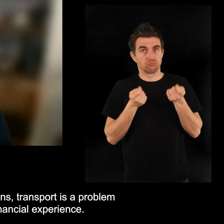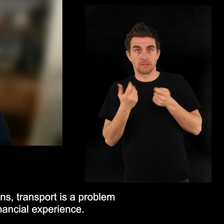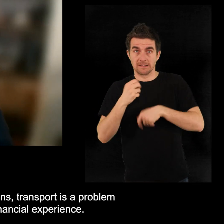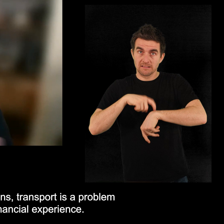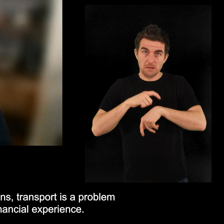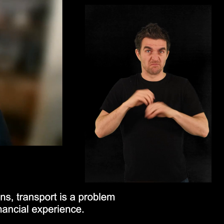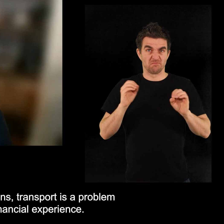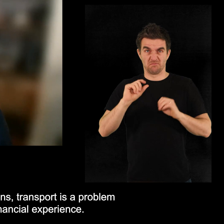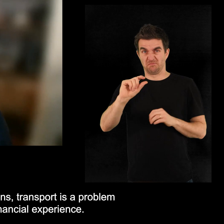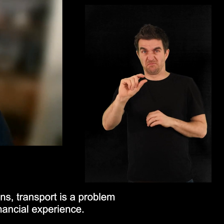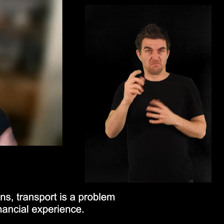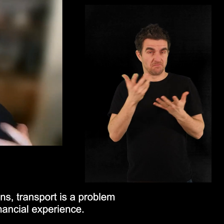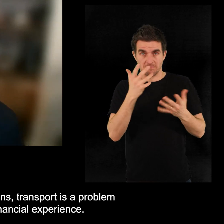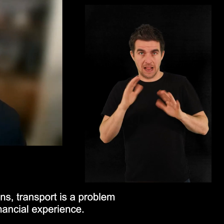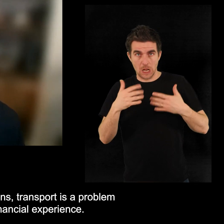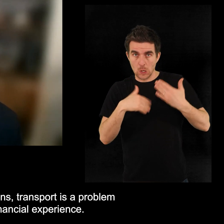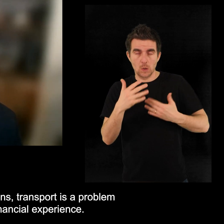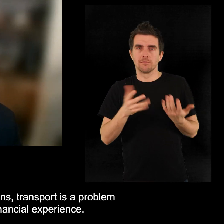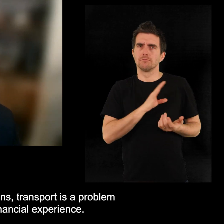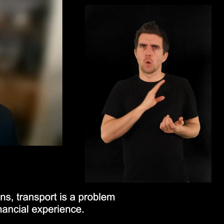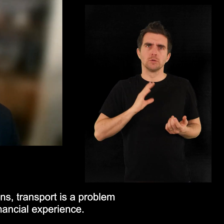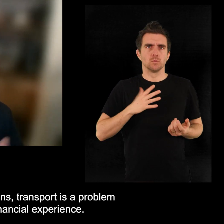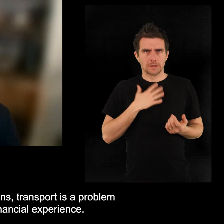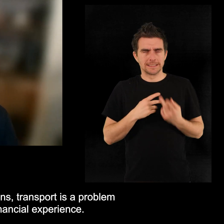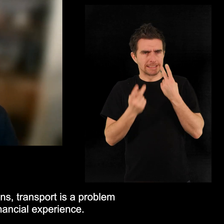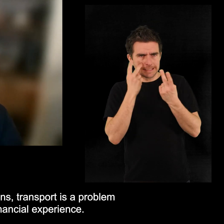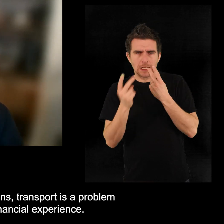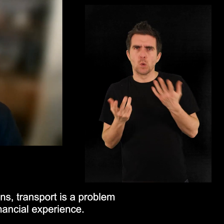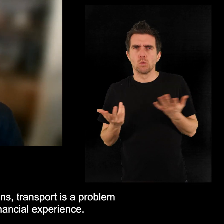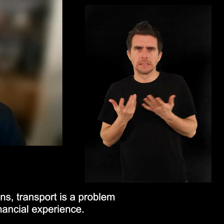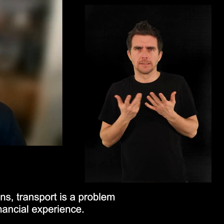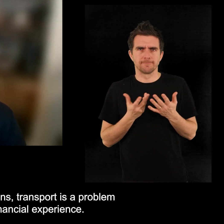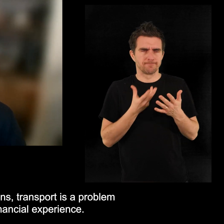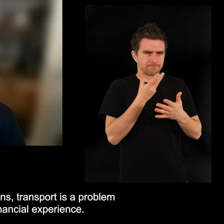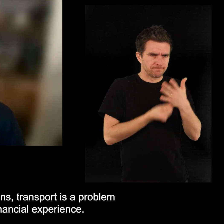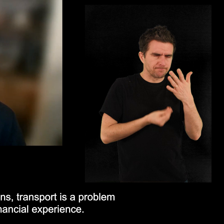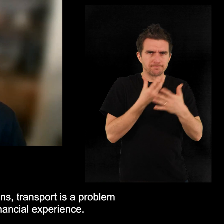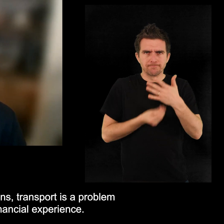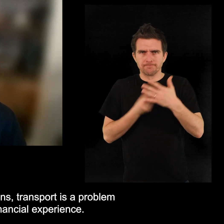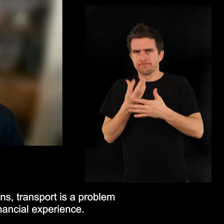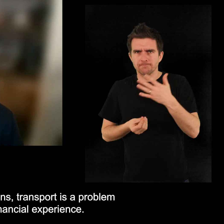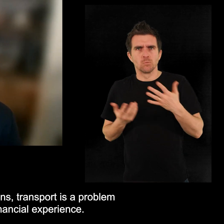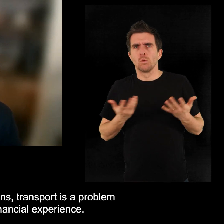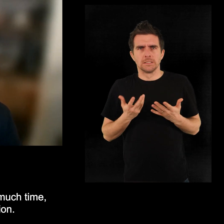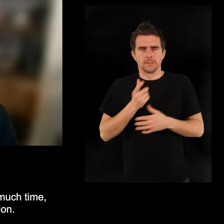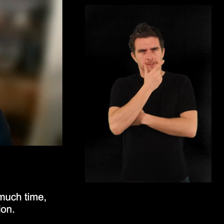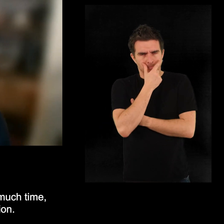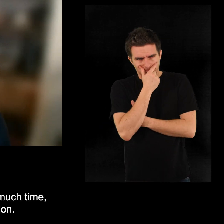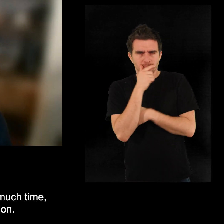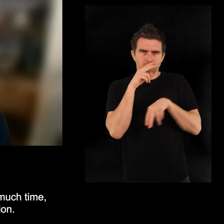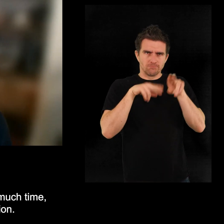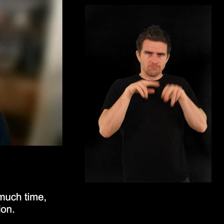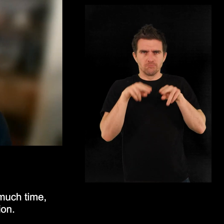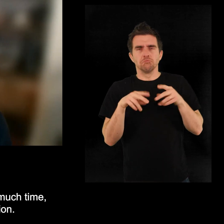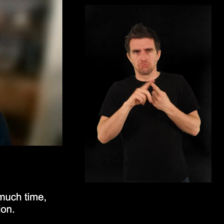few women in senior positions. Transport is a problem for everybody. No one has financial experience. None of